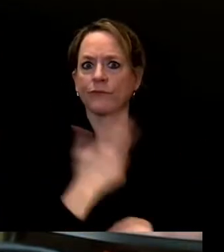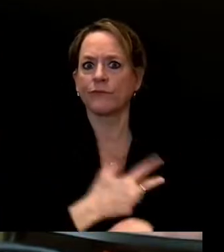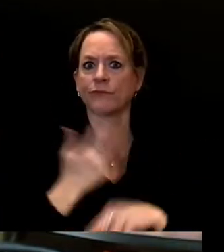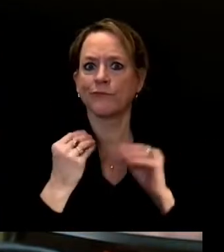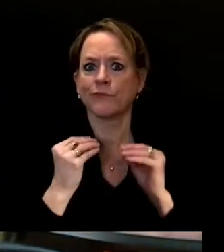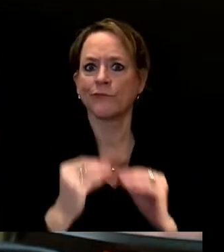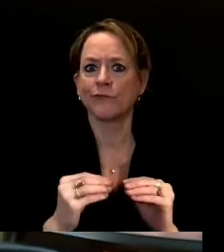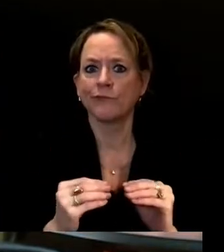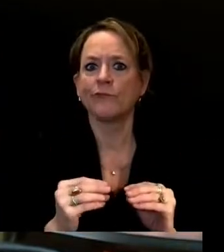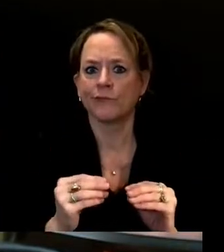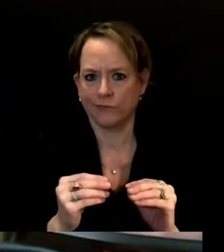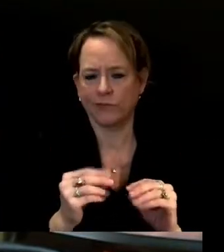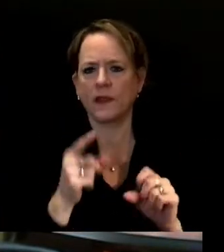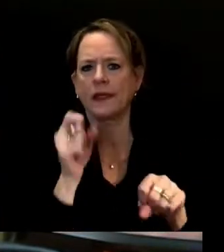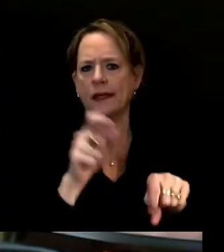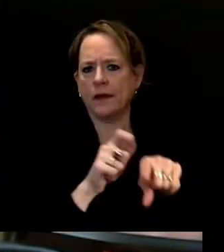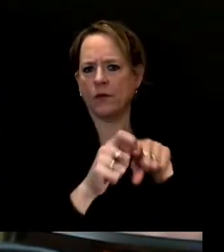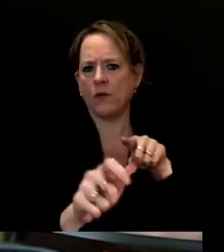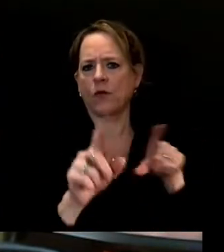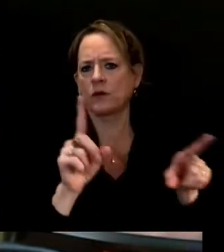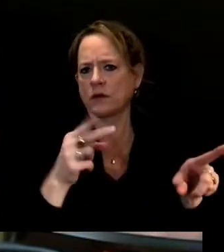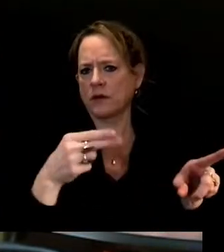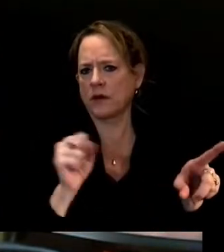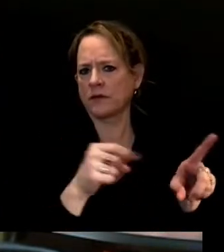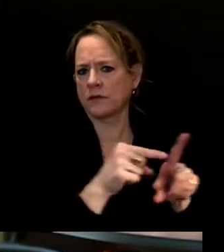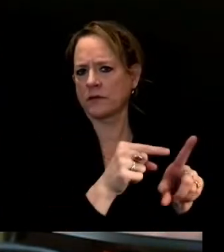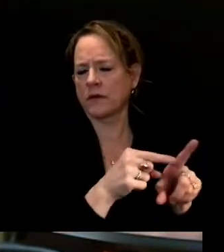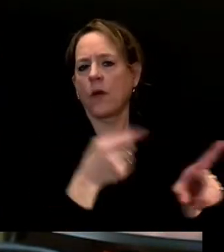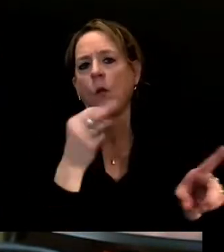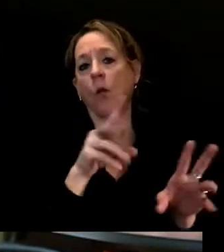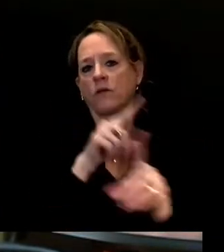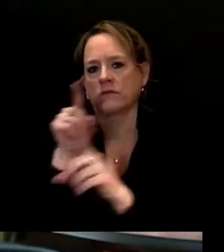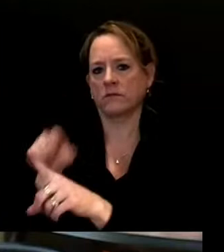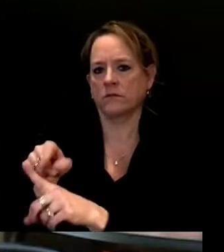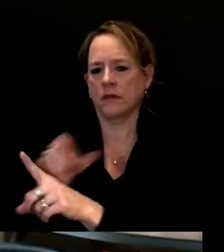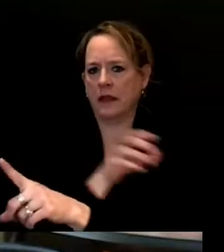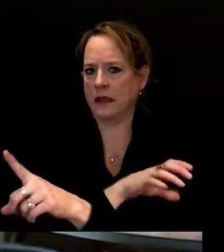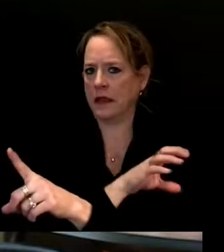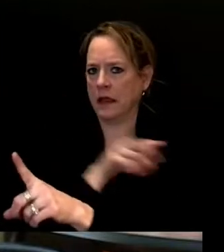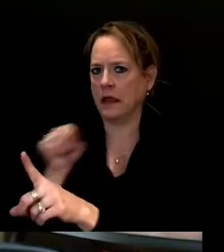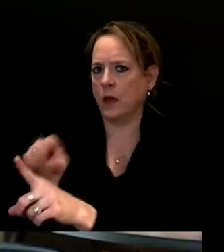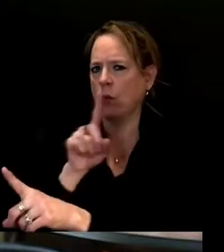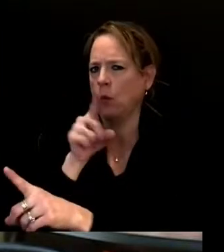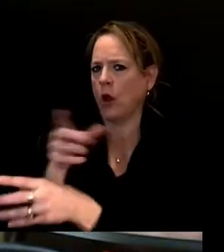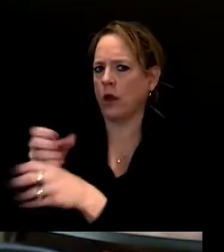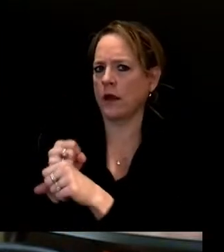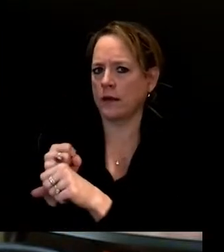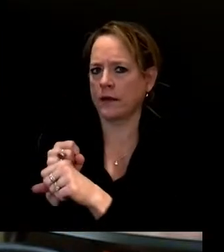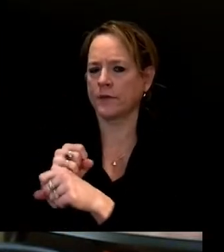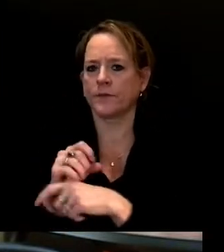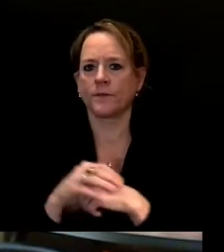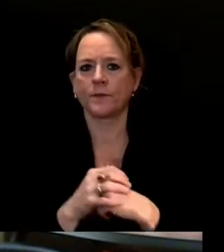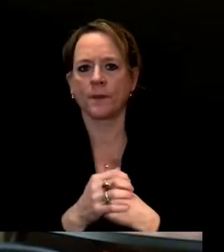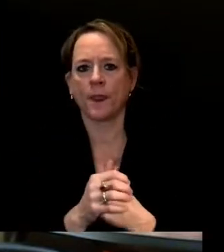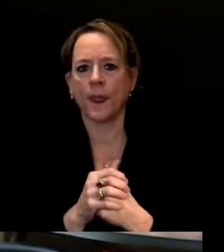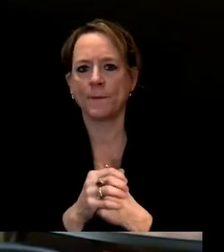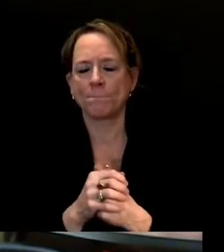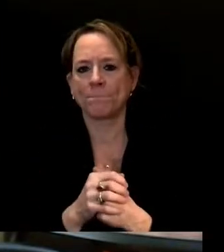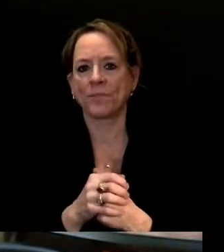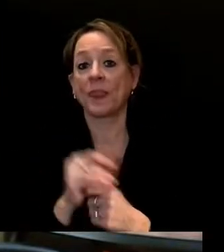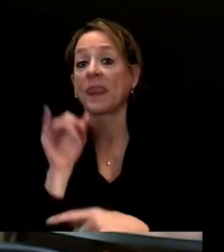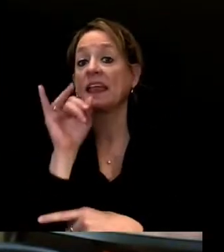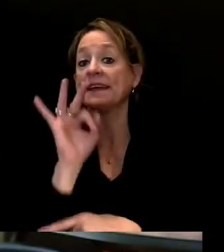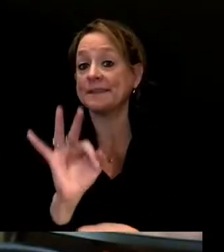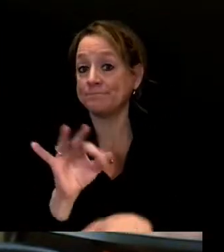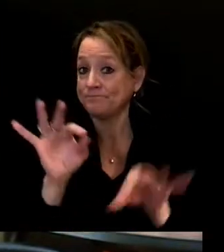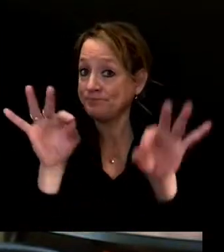to know is that if you think you have COVID and you have gone to get tested, we need you to act as though you have COVID while you